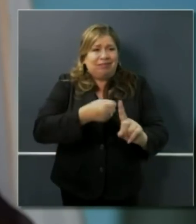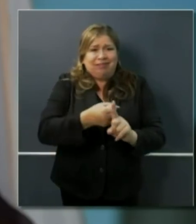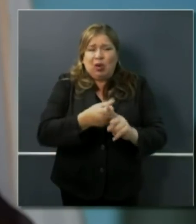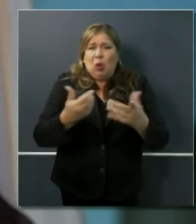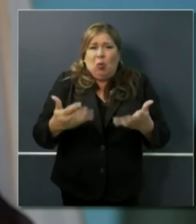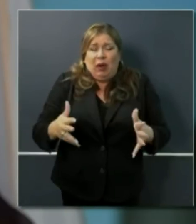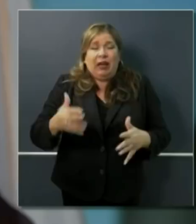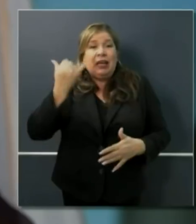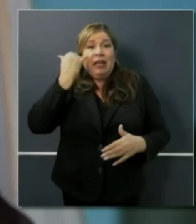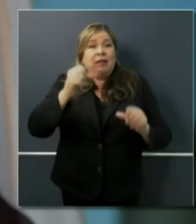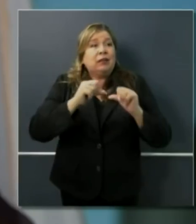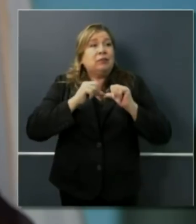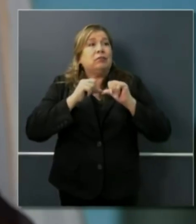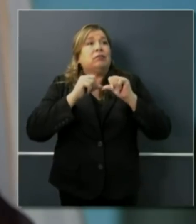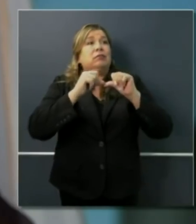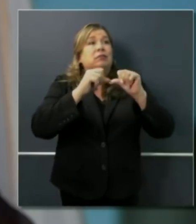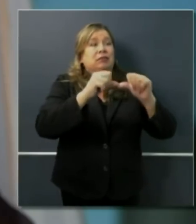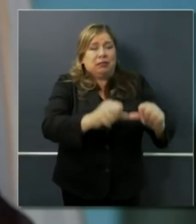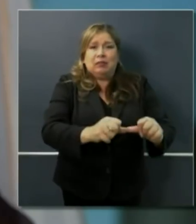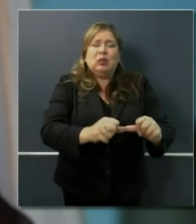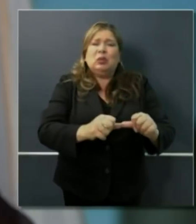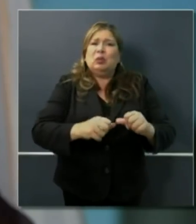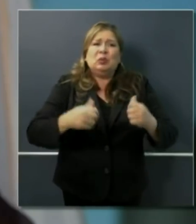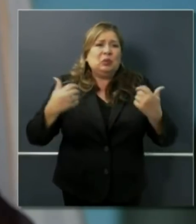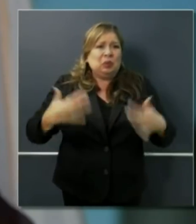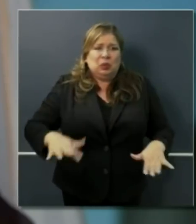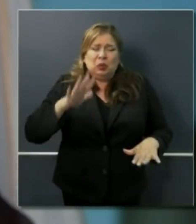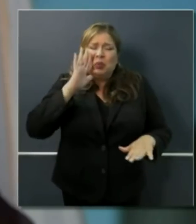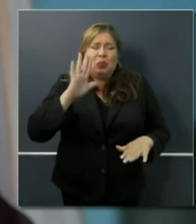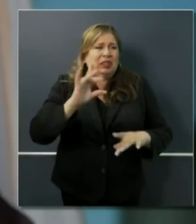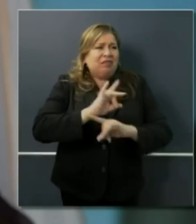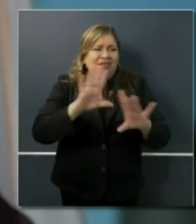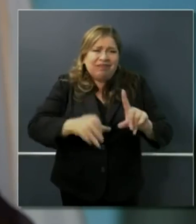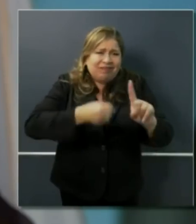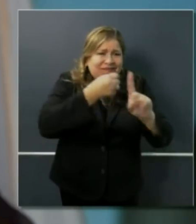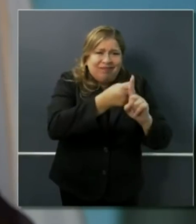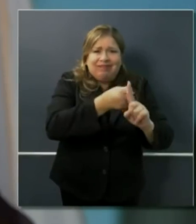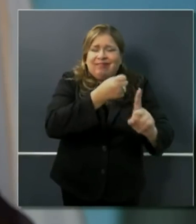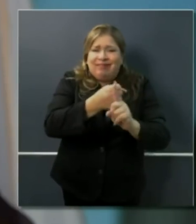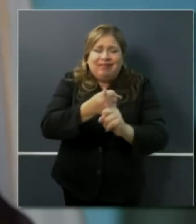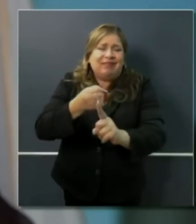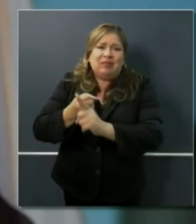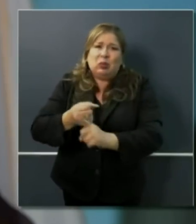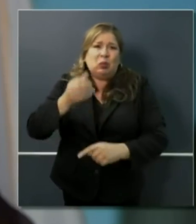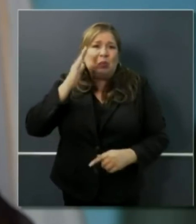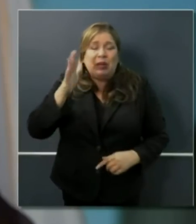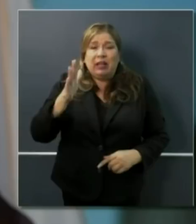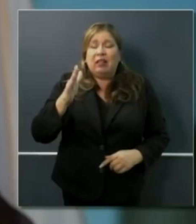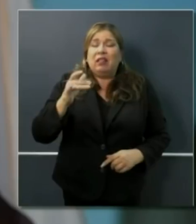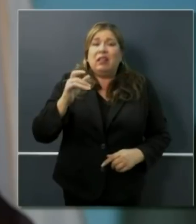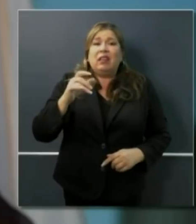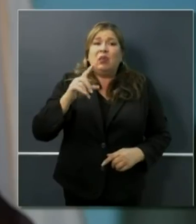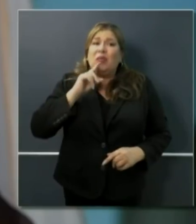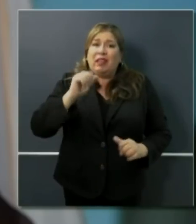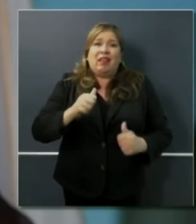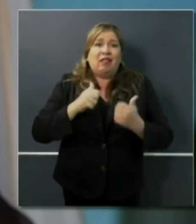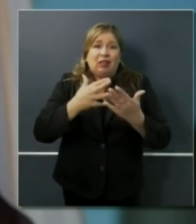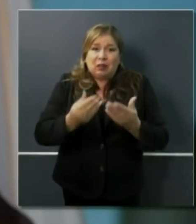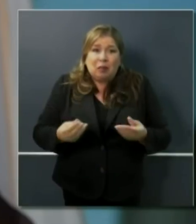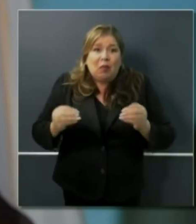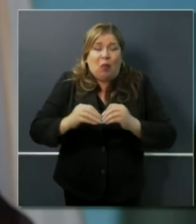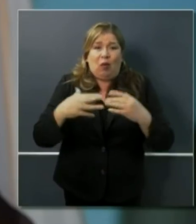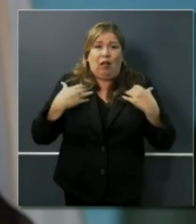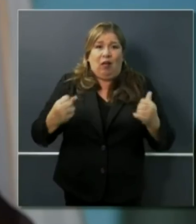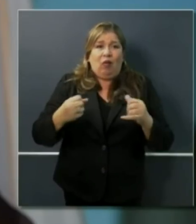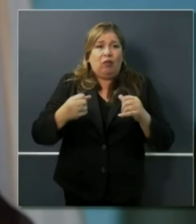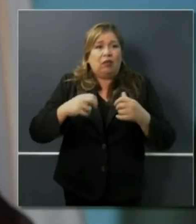even if there's a strong V-shaped recovery to recover any time soon, and could actually create more health